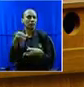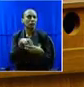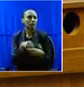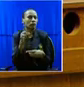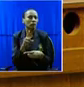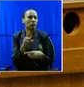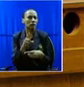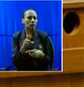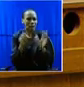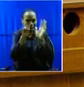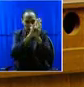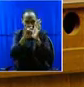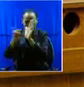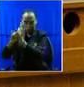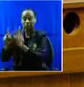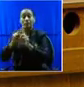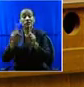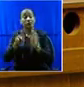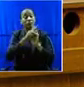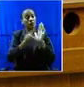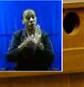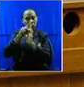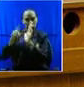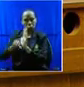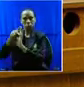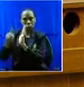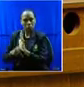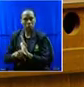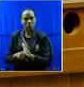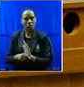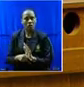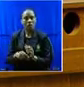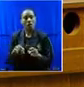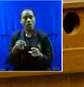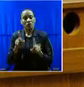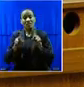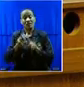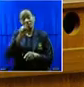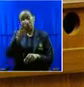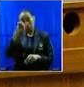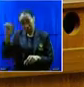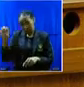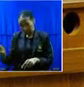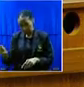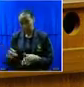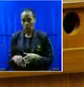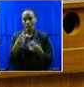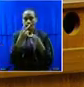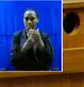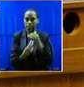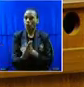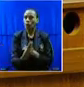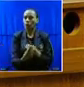targeting specific products for manufacture by SMMEs for both a